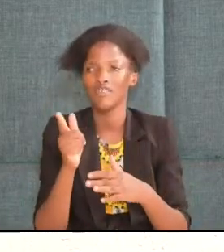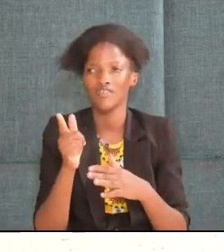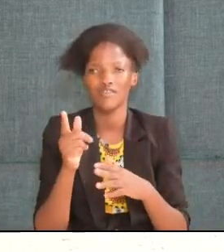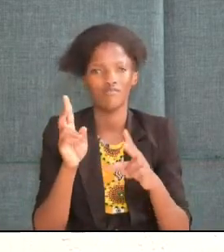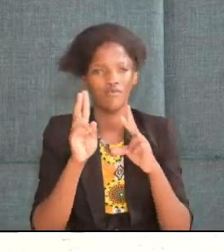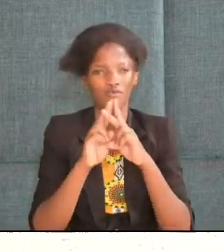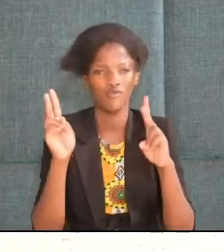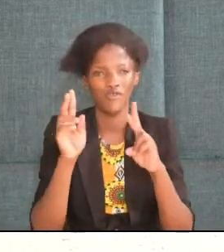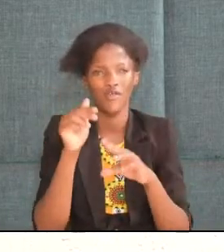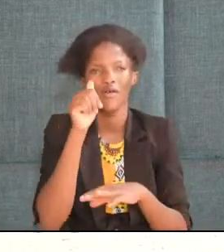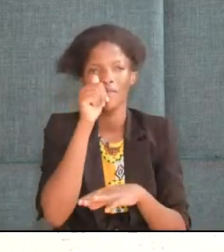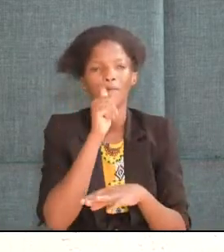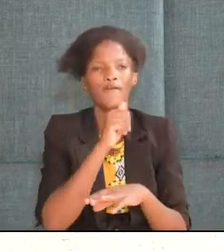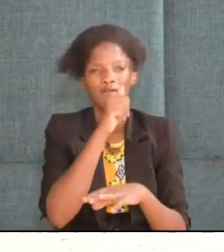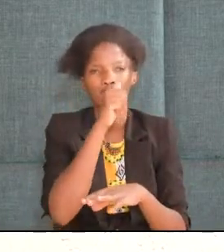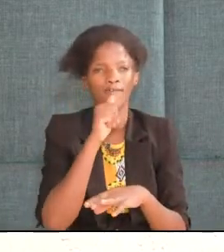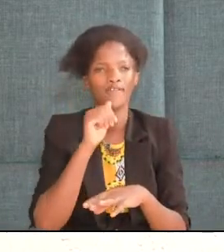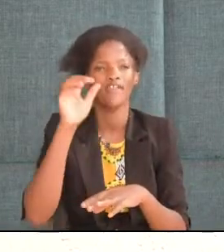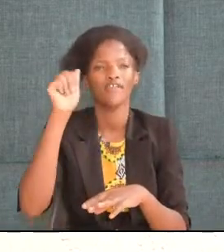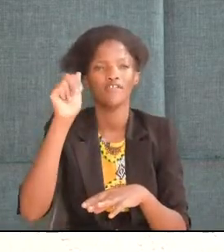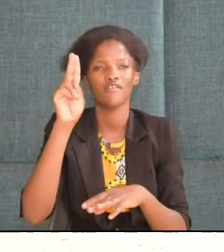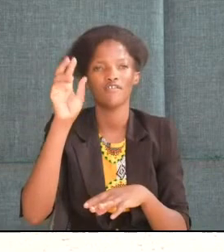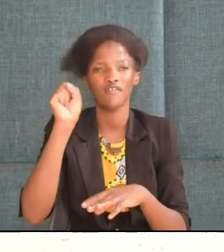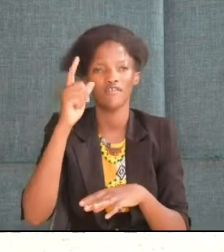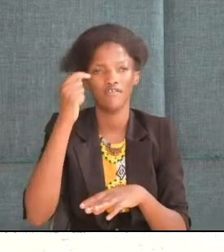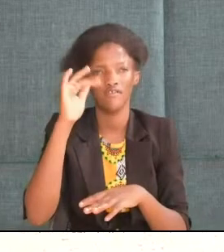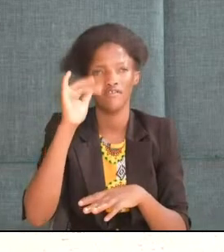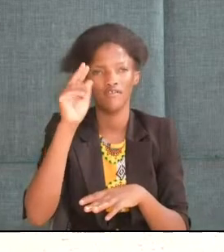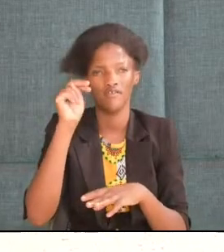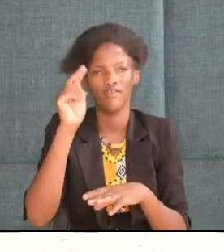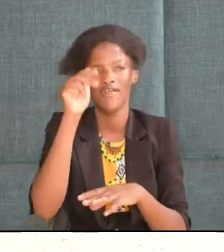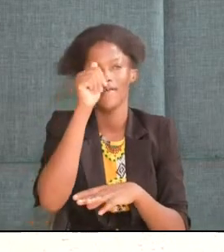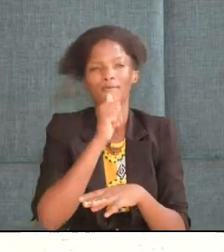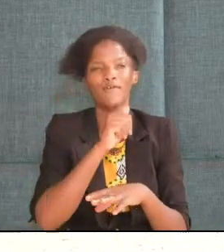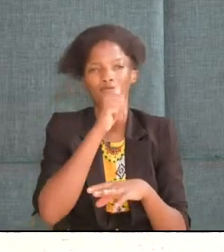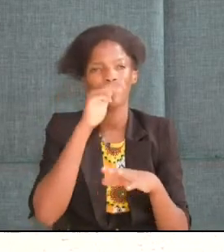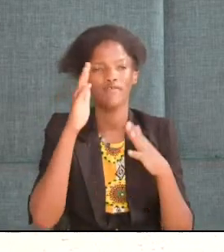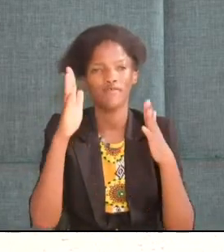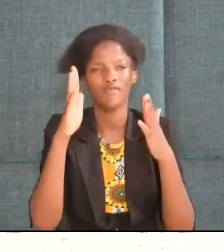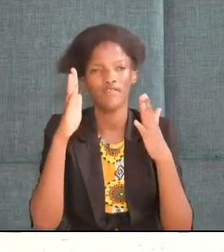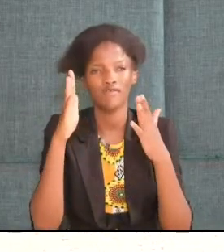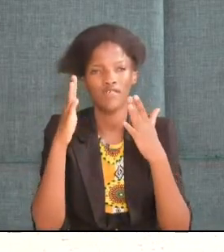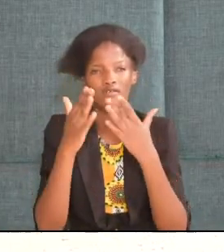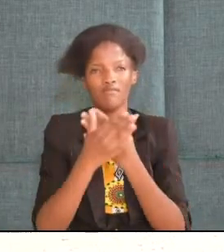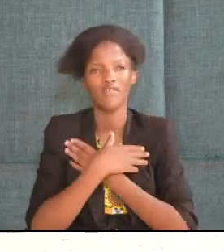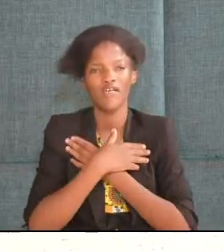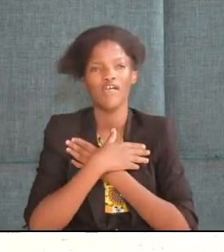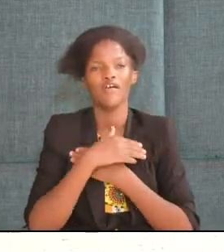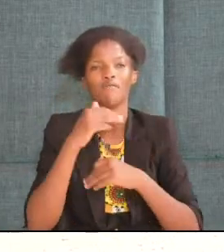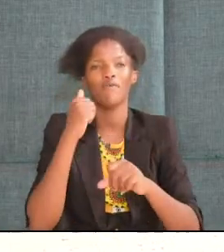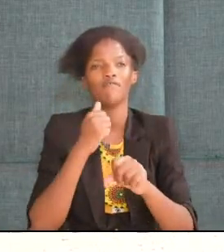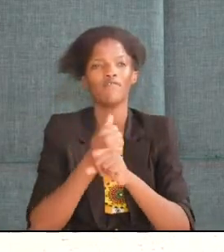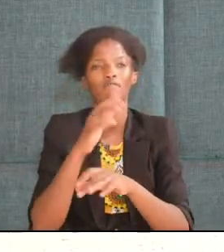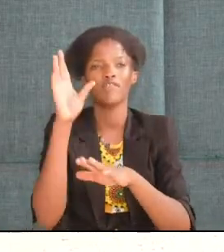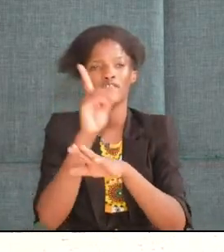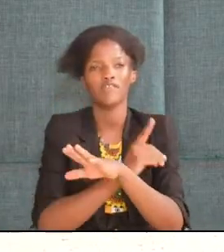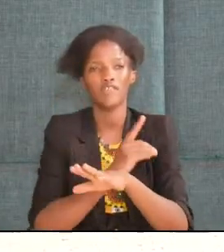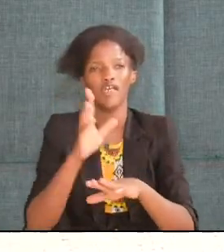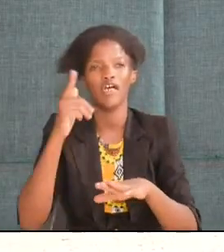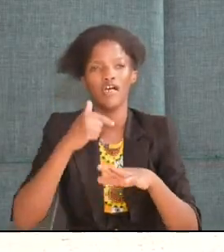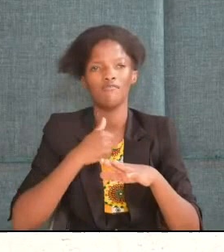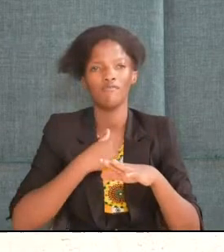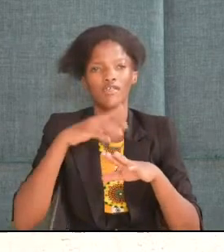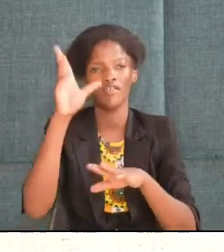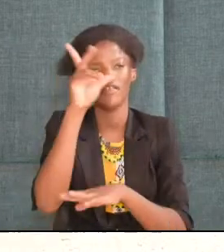are Private Austin. Yes, sir. Private Austin reporting for duty, sir. I'm in the